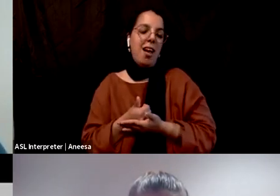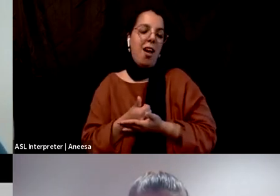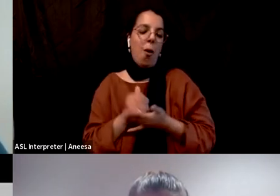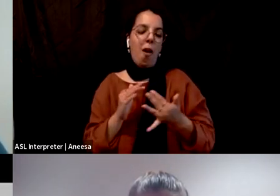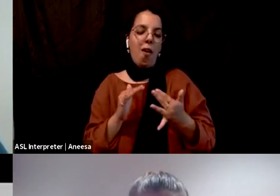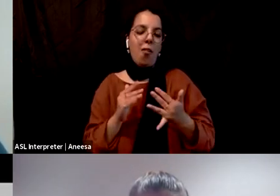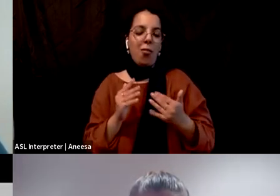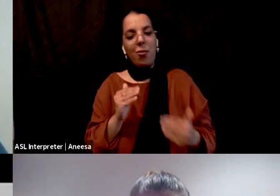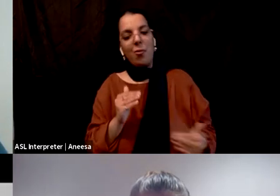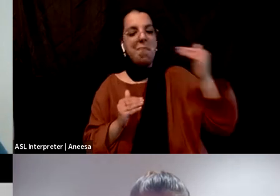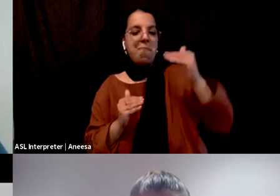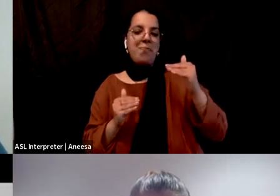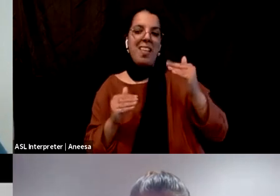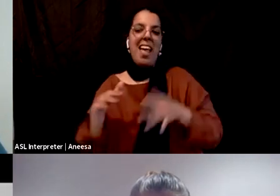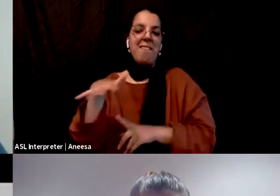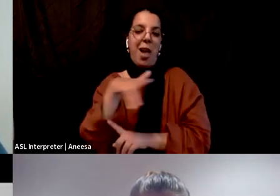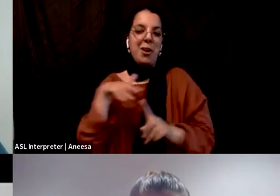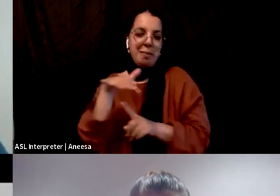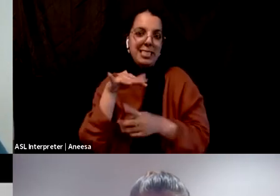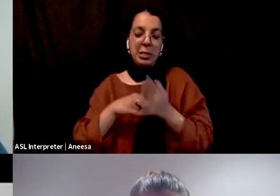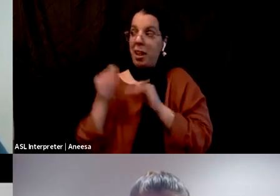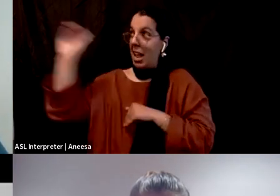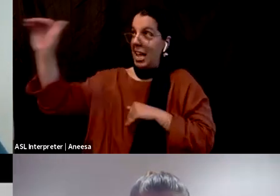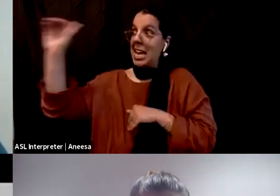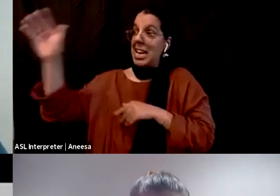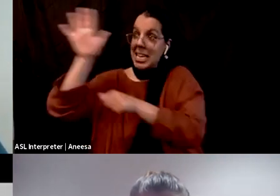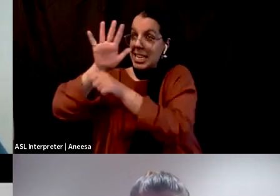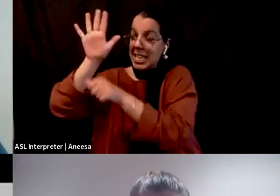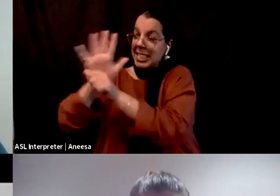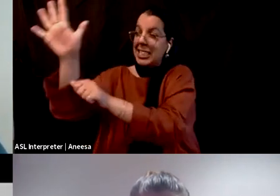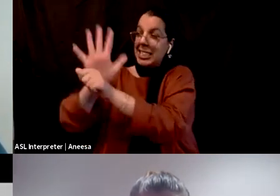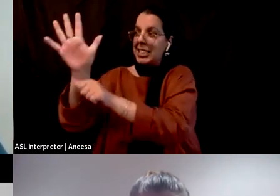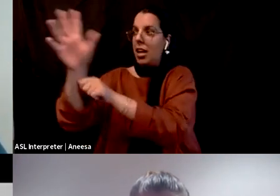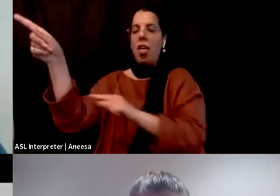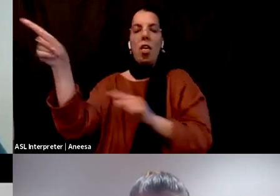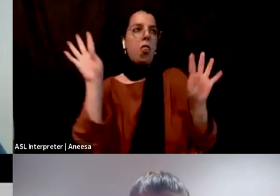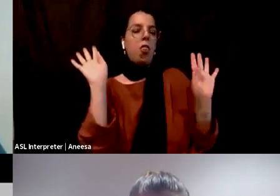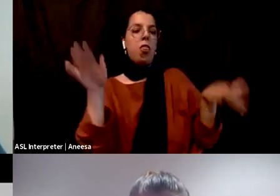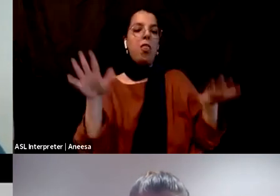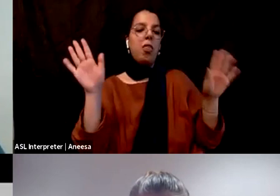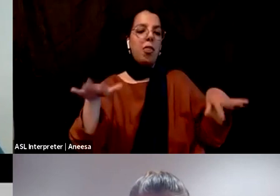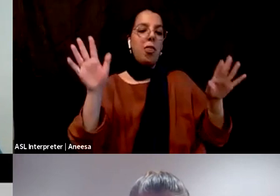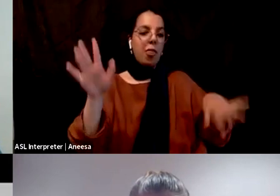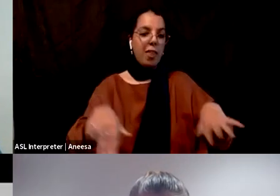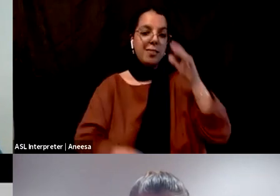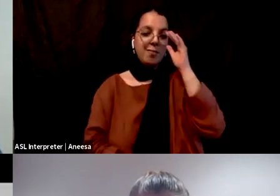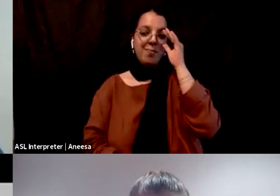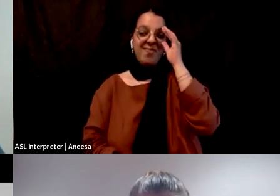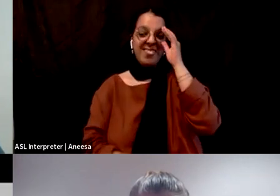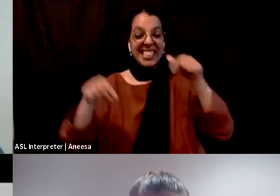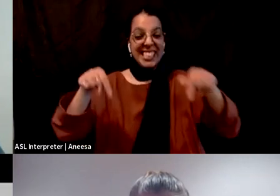it's not an easy thing to answer. You know, I under this government, I have huge concerns